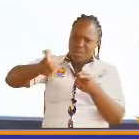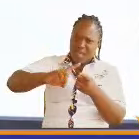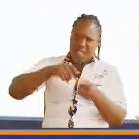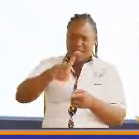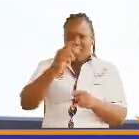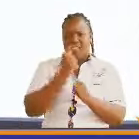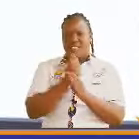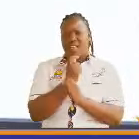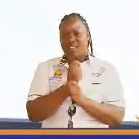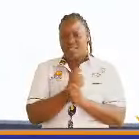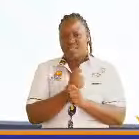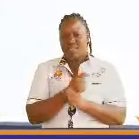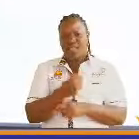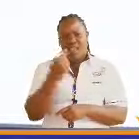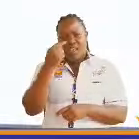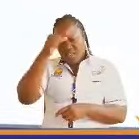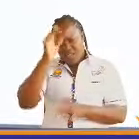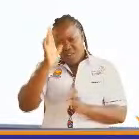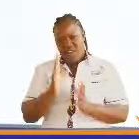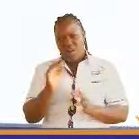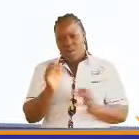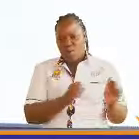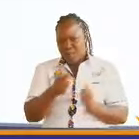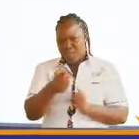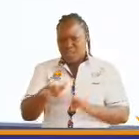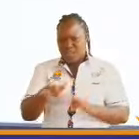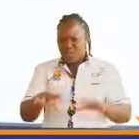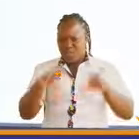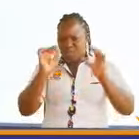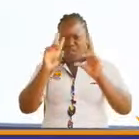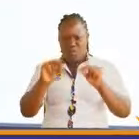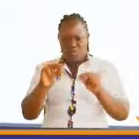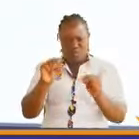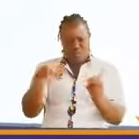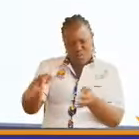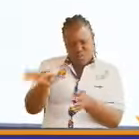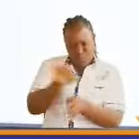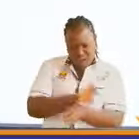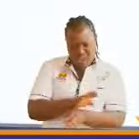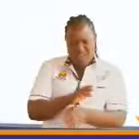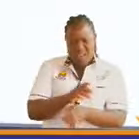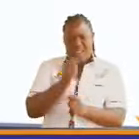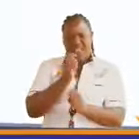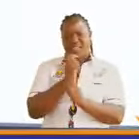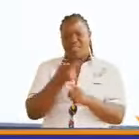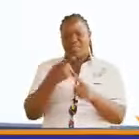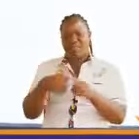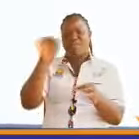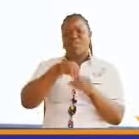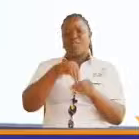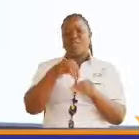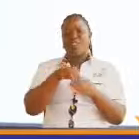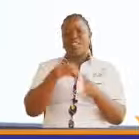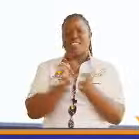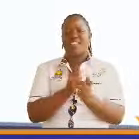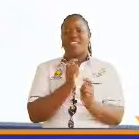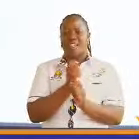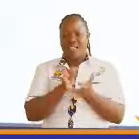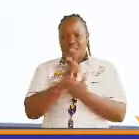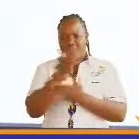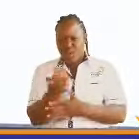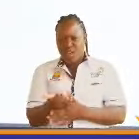talents. Gladys Wanga in Homa Bay has chosen not to bury that talent. She has chosen to invest that talent. And that